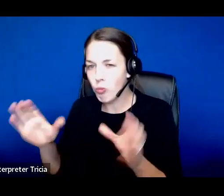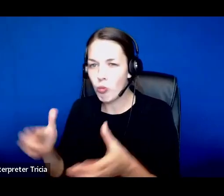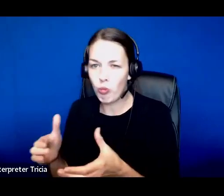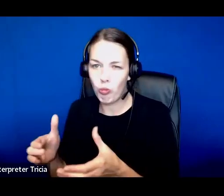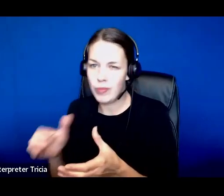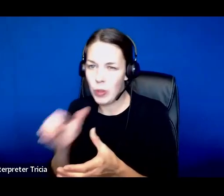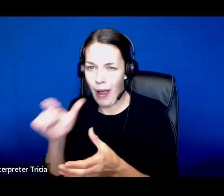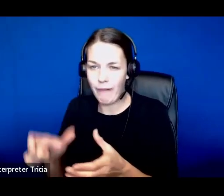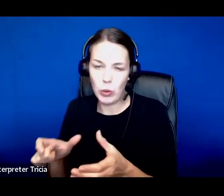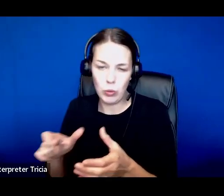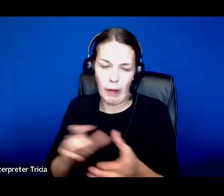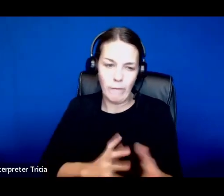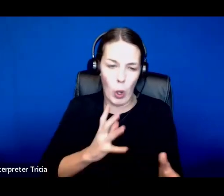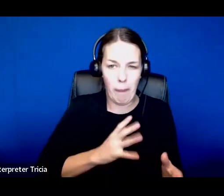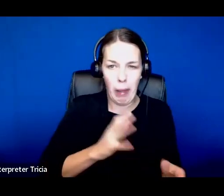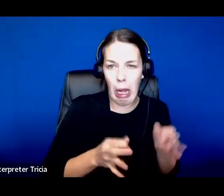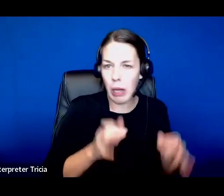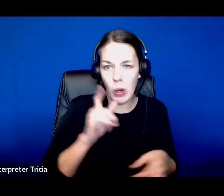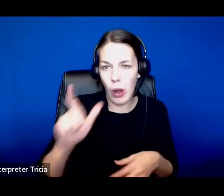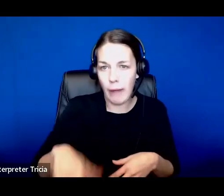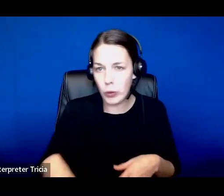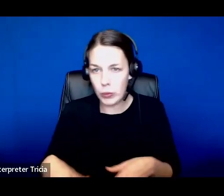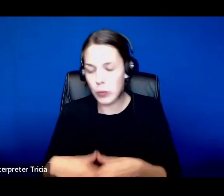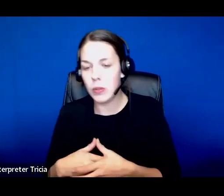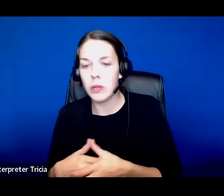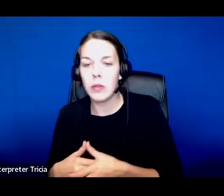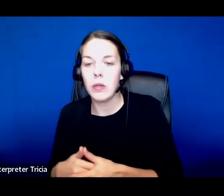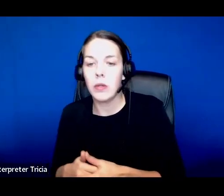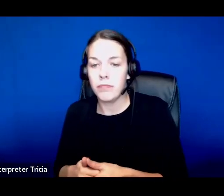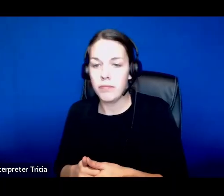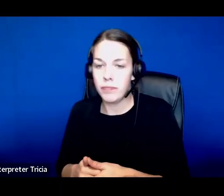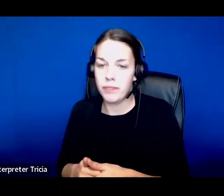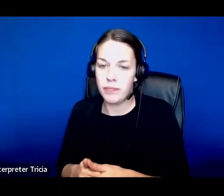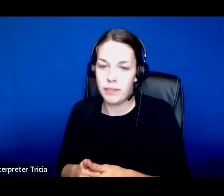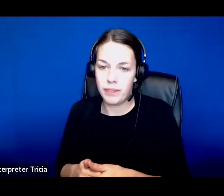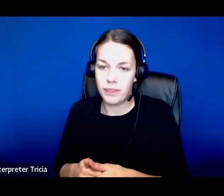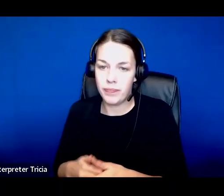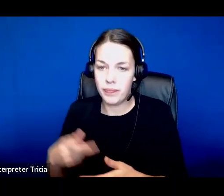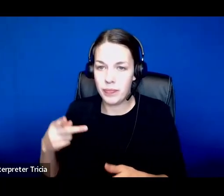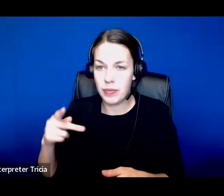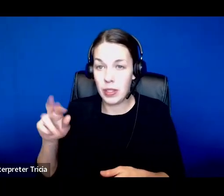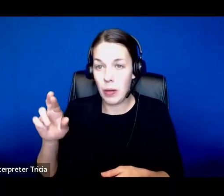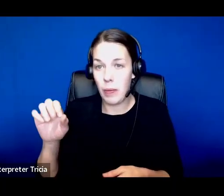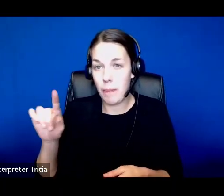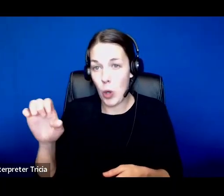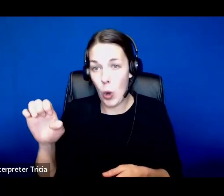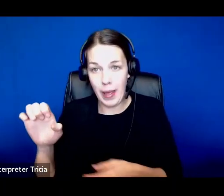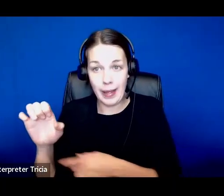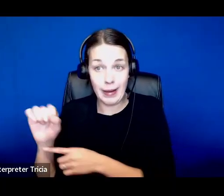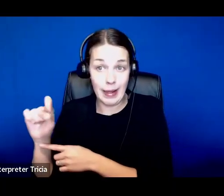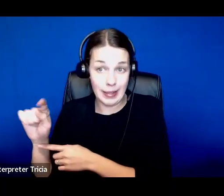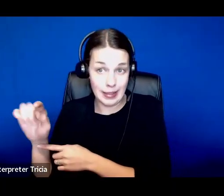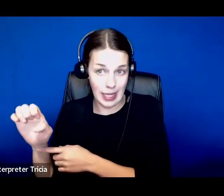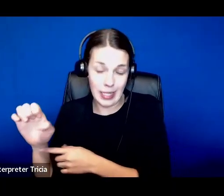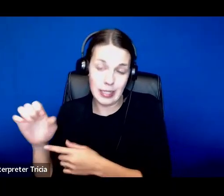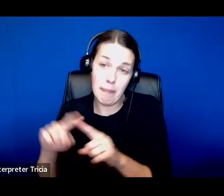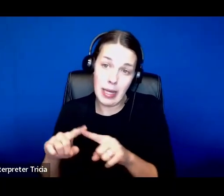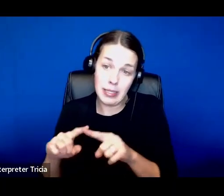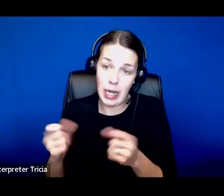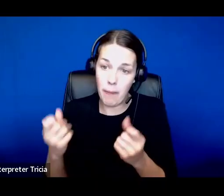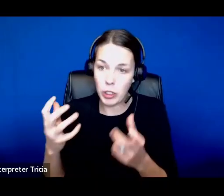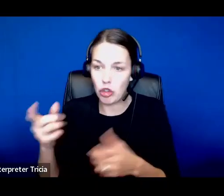distribute things. So what's the amount of the probate estate that kicks it in probate. So if you